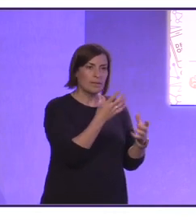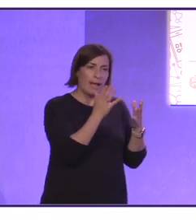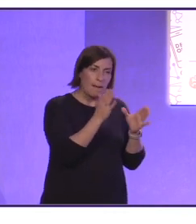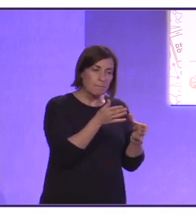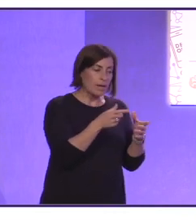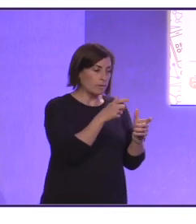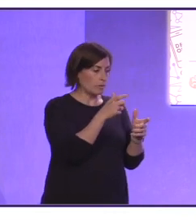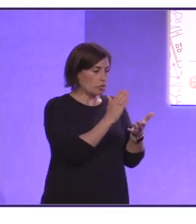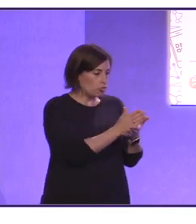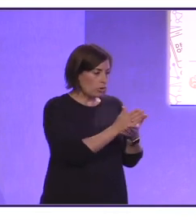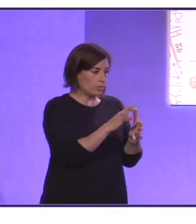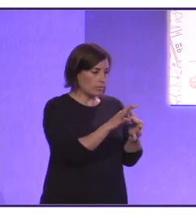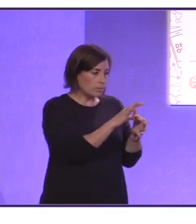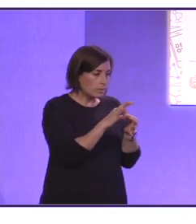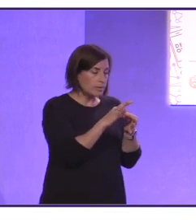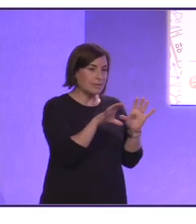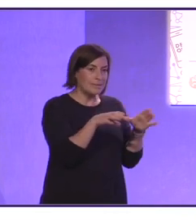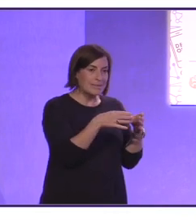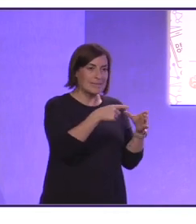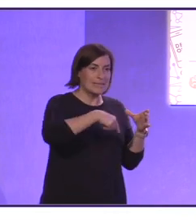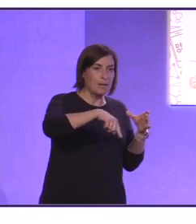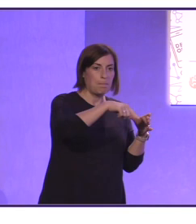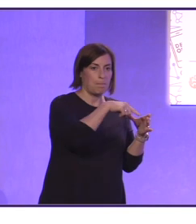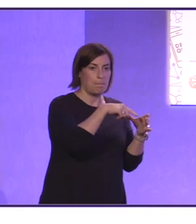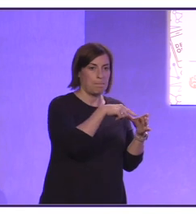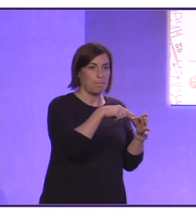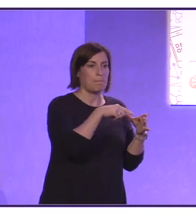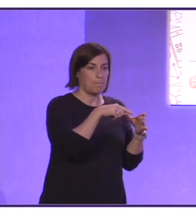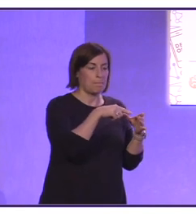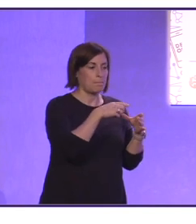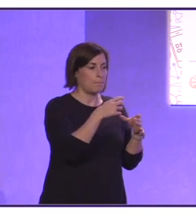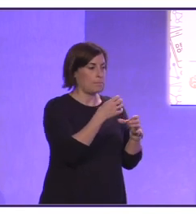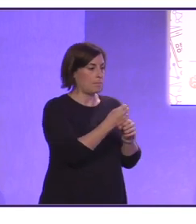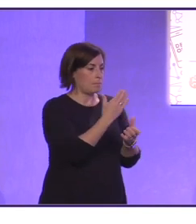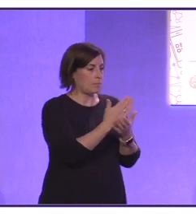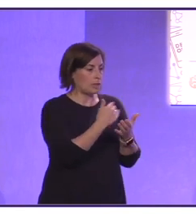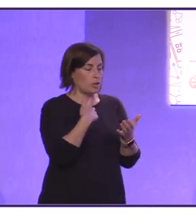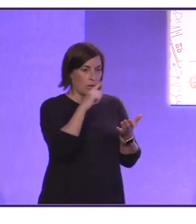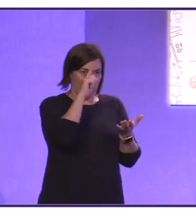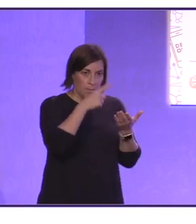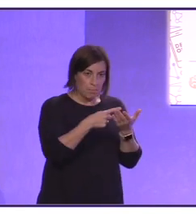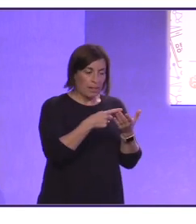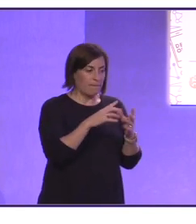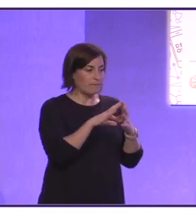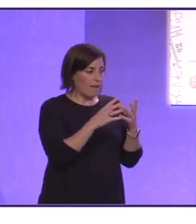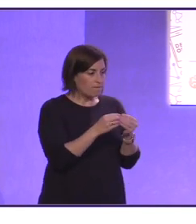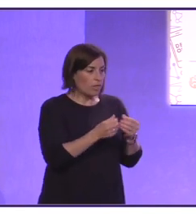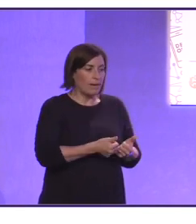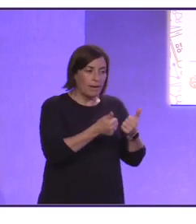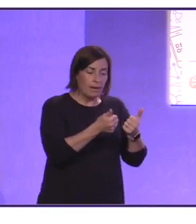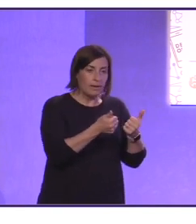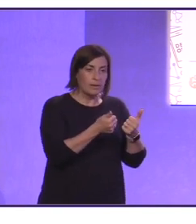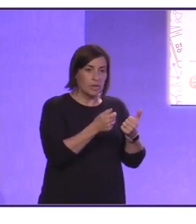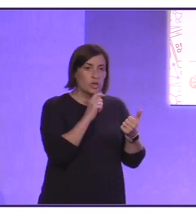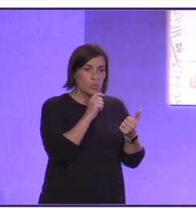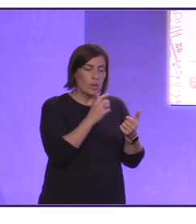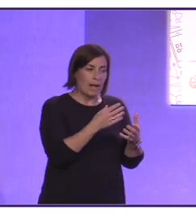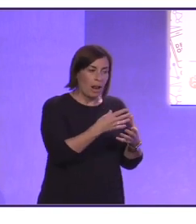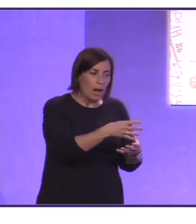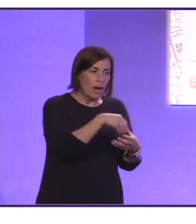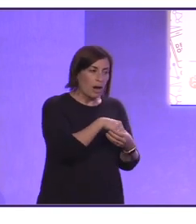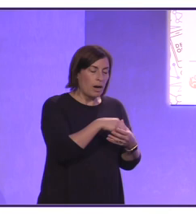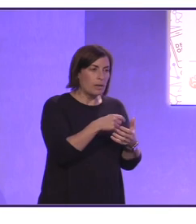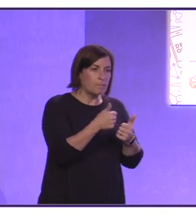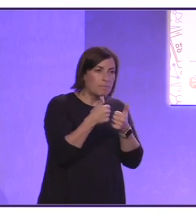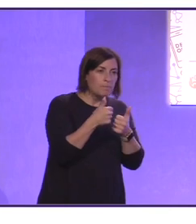our teams. That magic force that actually makes us want to believe that everything is going to be okay and we're going to get together and we're going to work hard